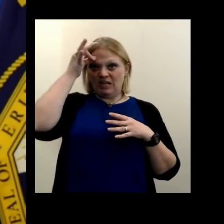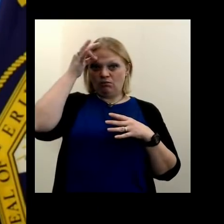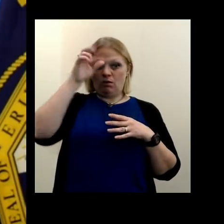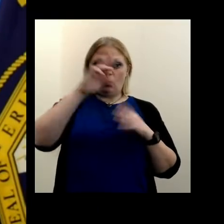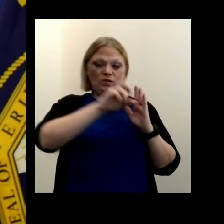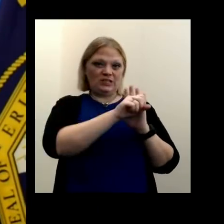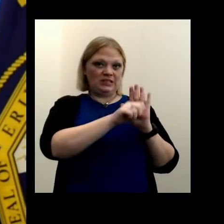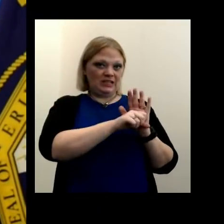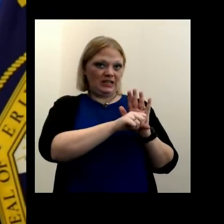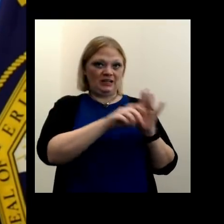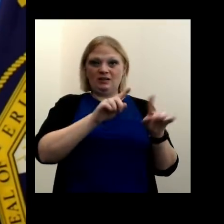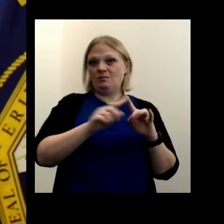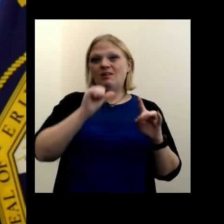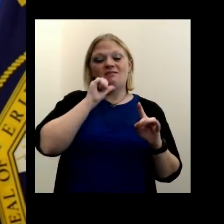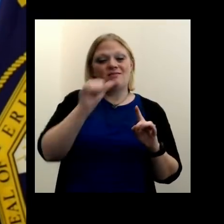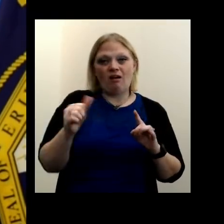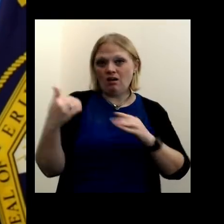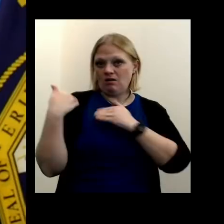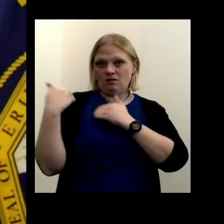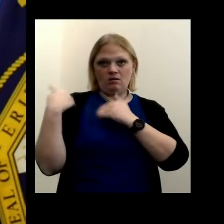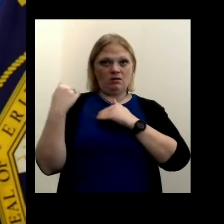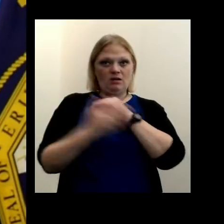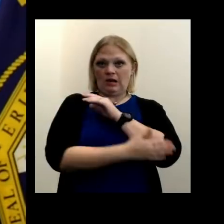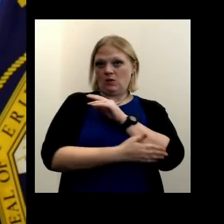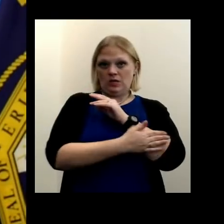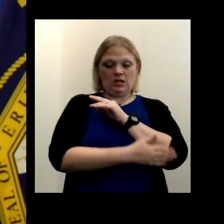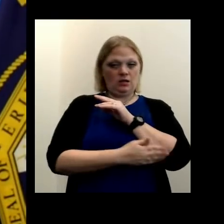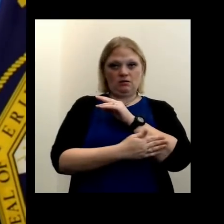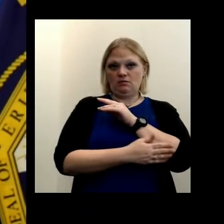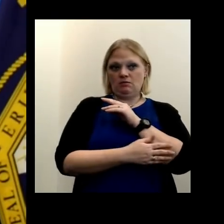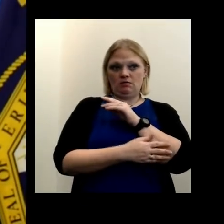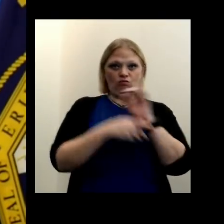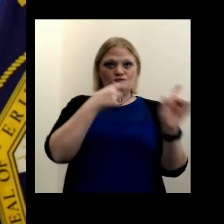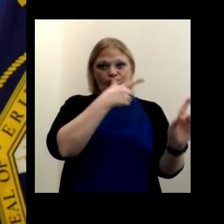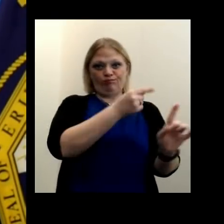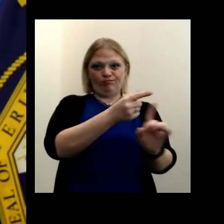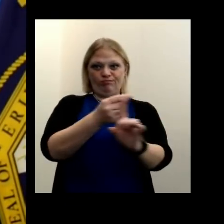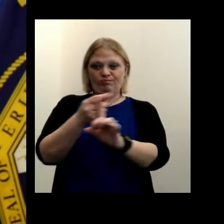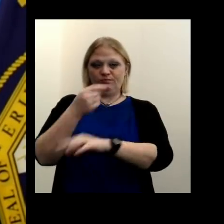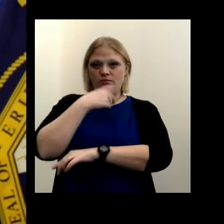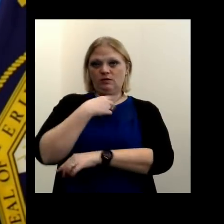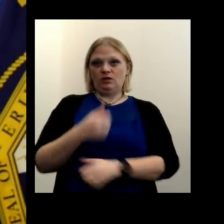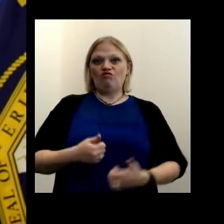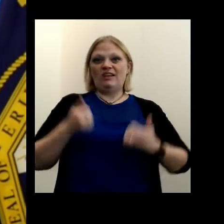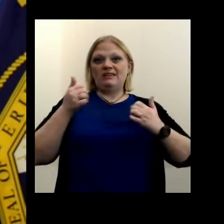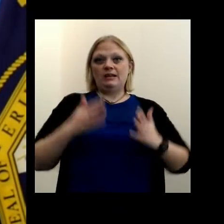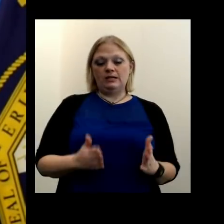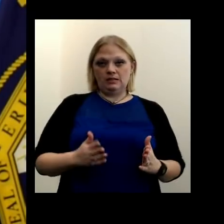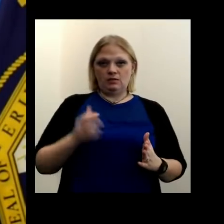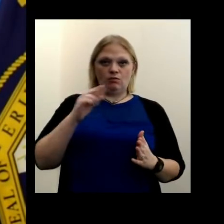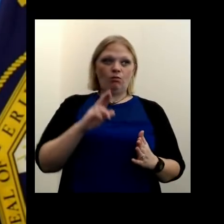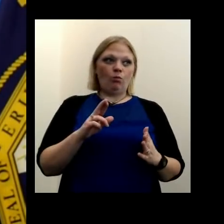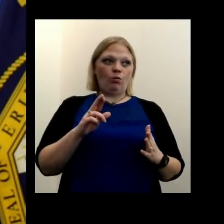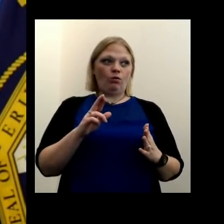state. It would not be the responsibility of the county to vaccinate the residents or the staff of nursing